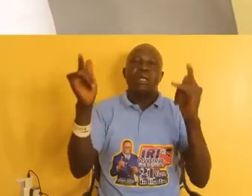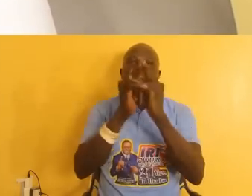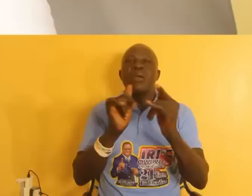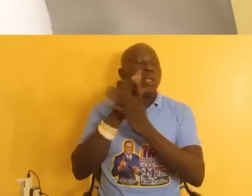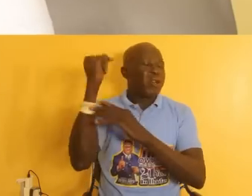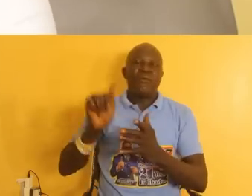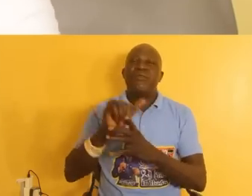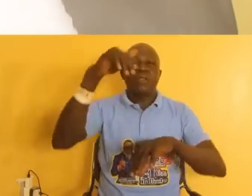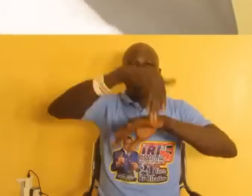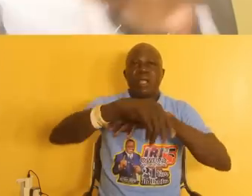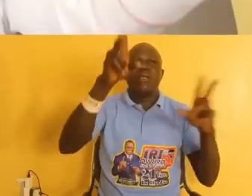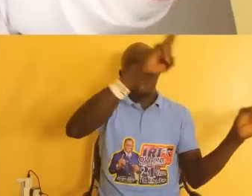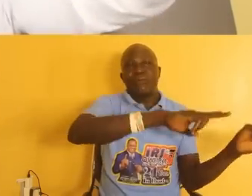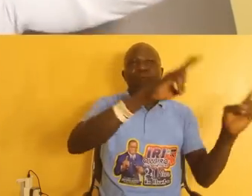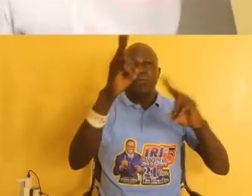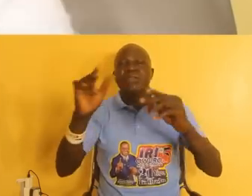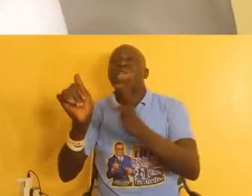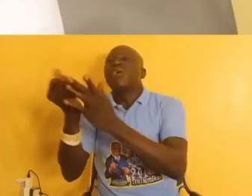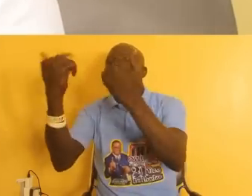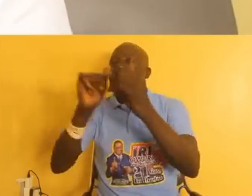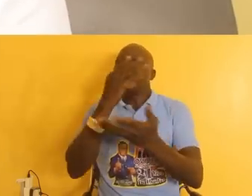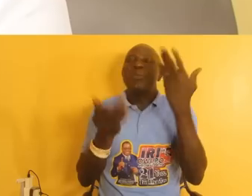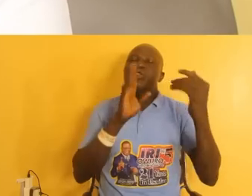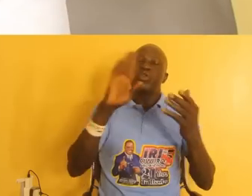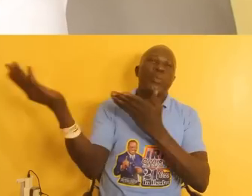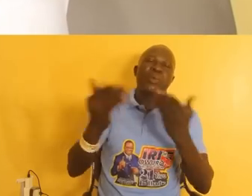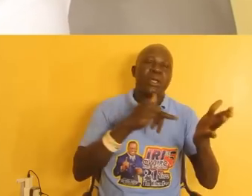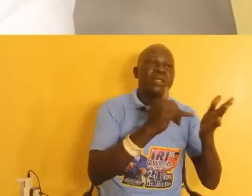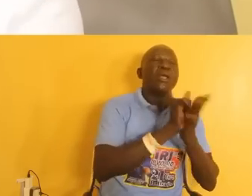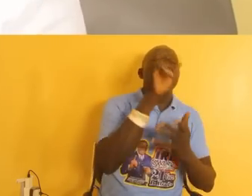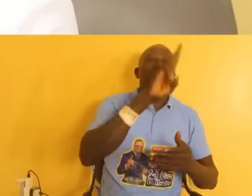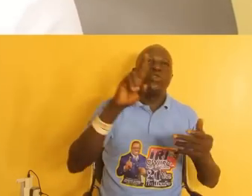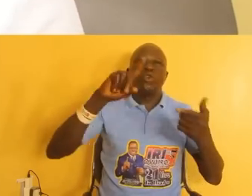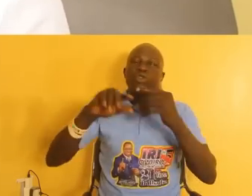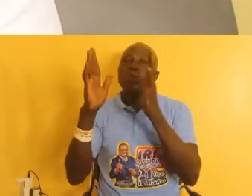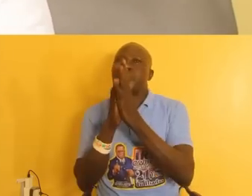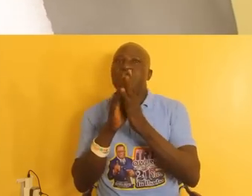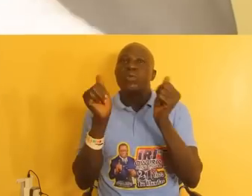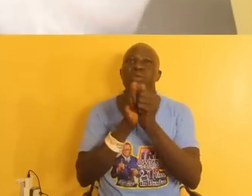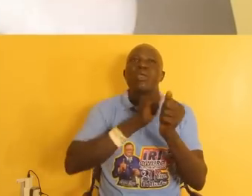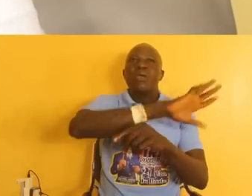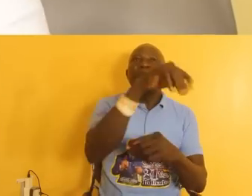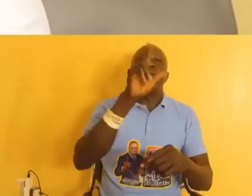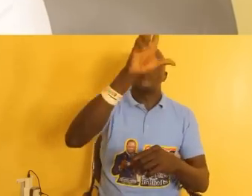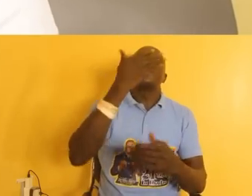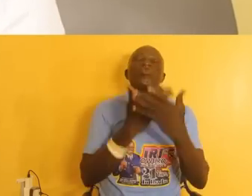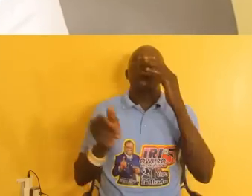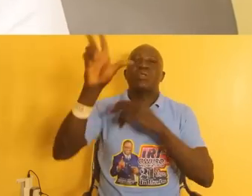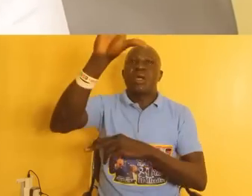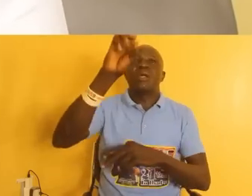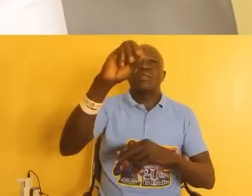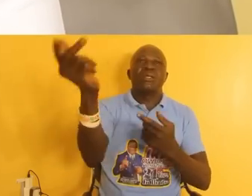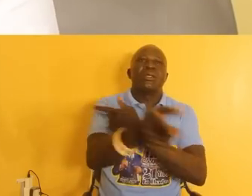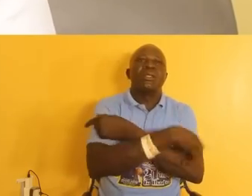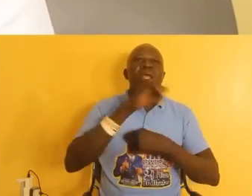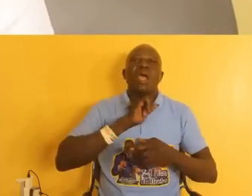saw what boy you are. Today's video. Make sure come Monday. Make sure you come well. Now we will be praying with it. For you saw what boy just start today. Oh